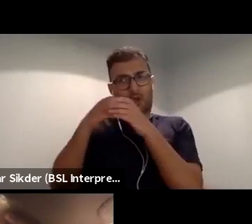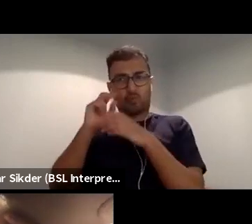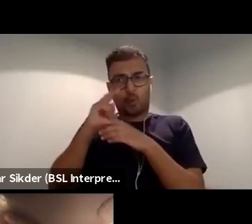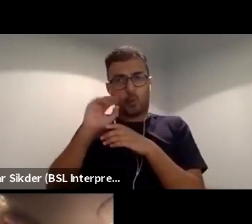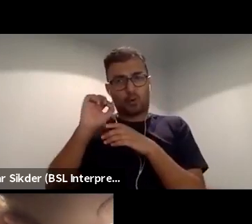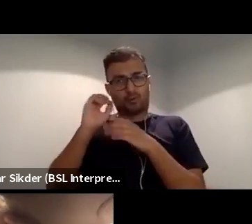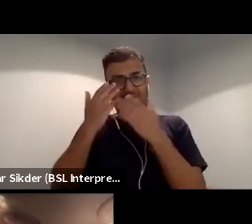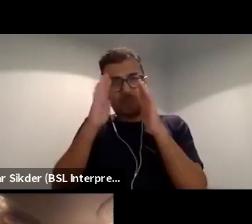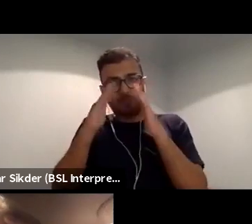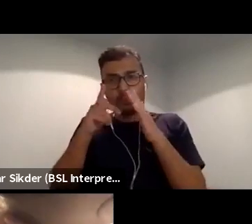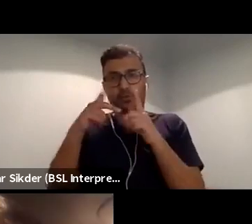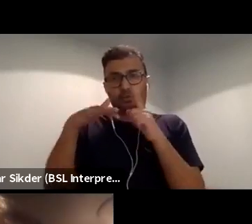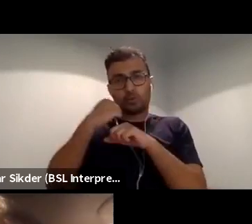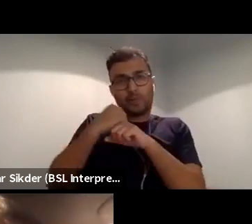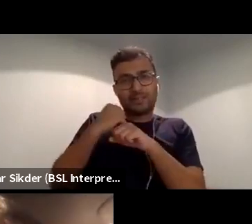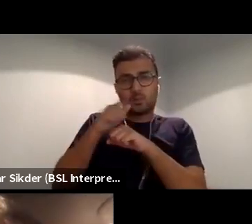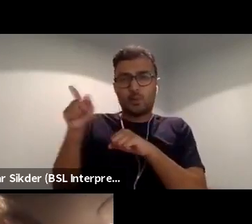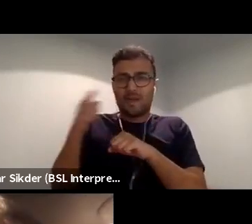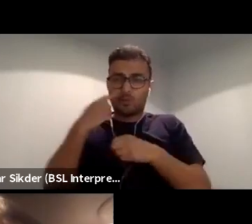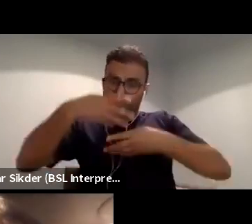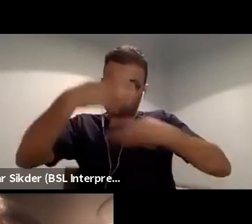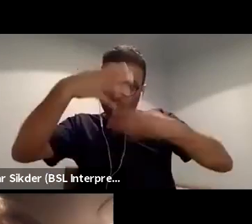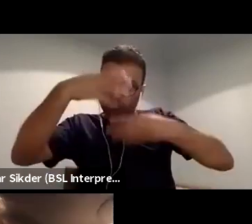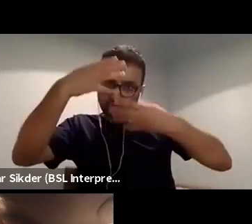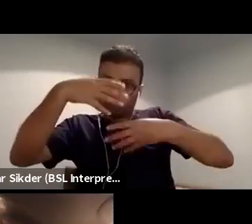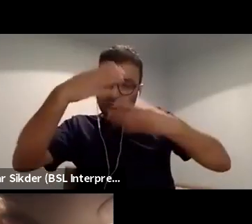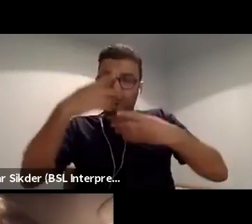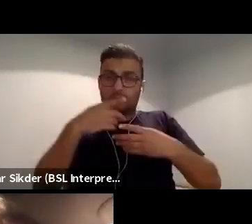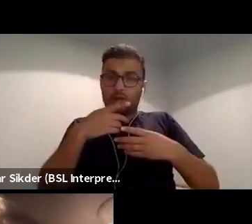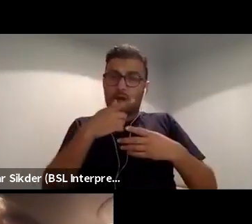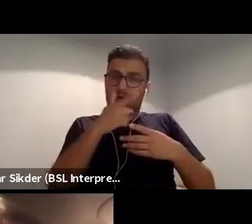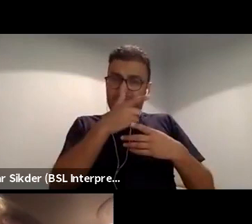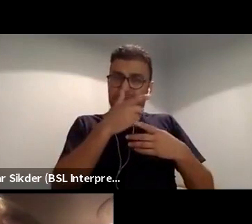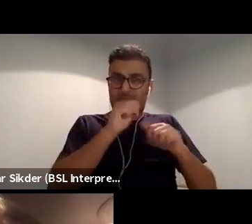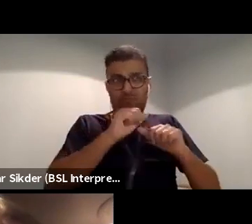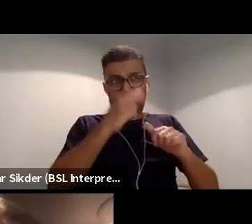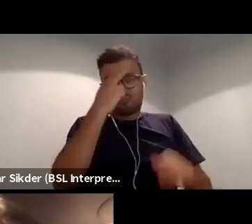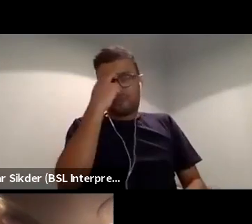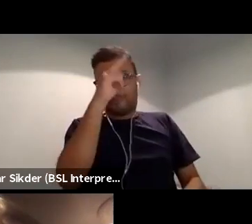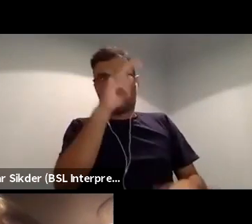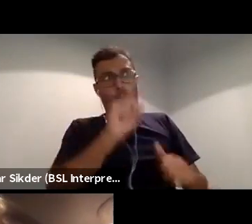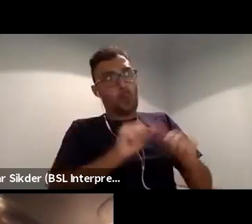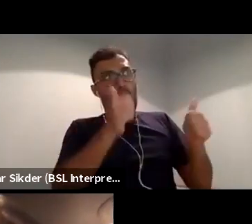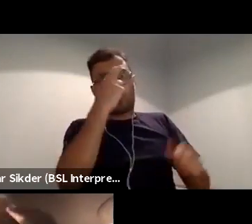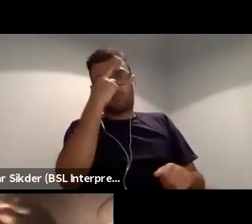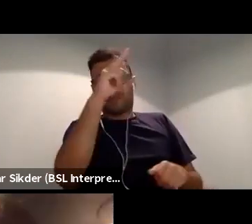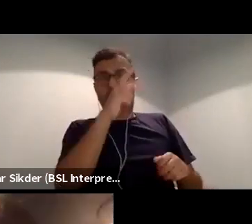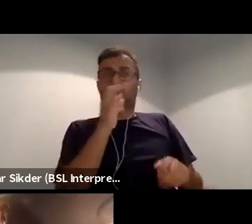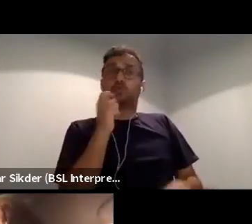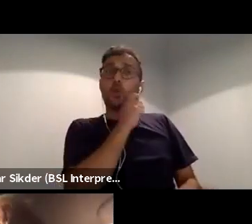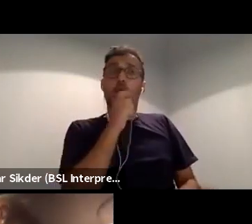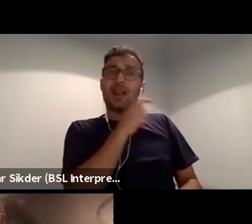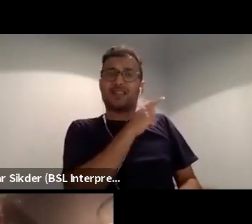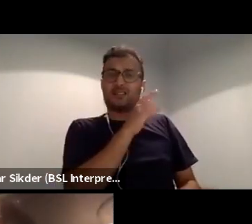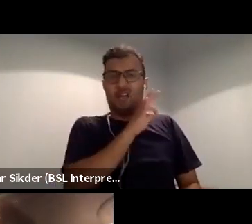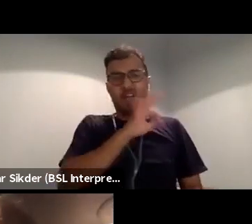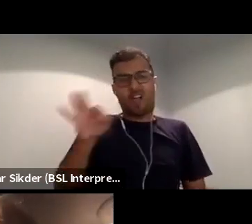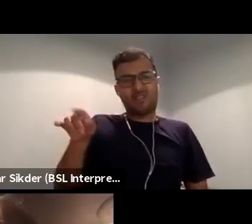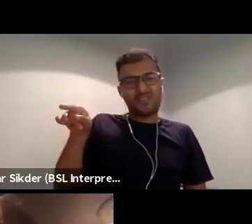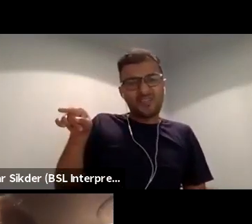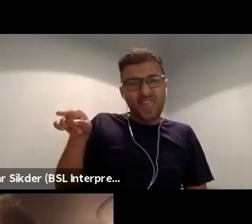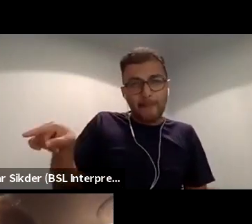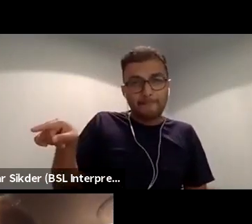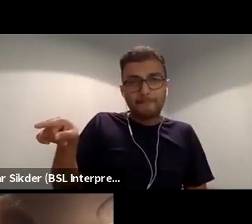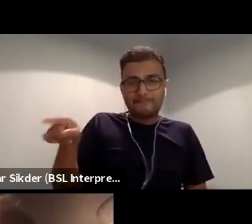an objective journalist would go to these people to get a view on Muslims or Islam, especially after a terrorist attack, is, I think,